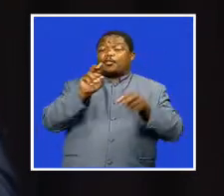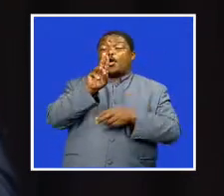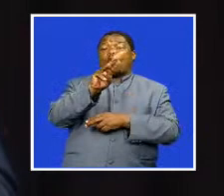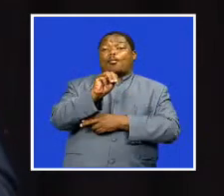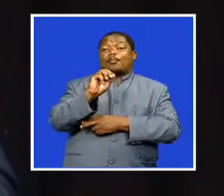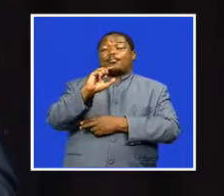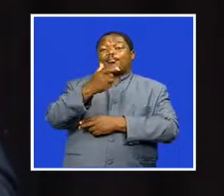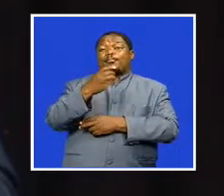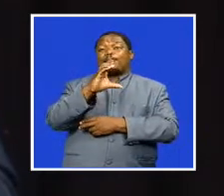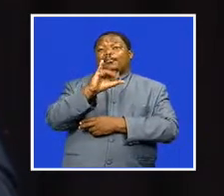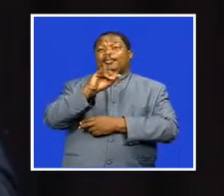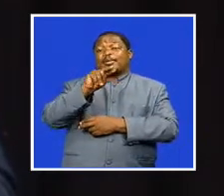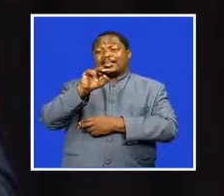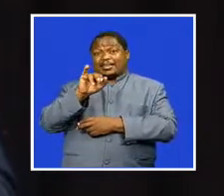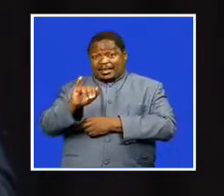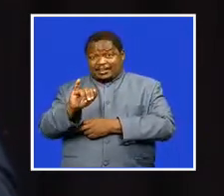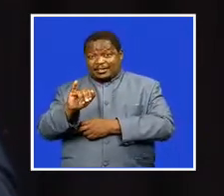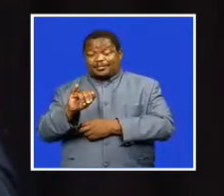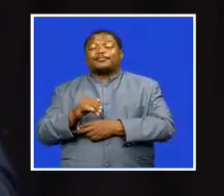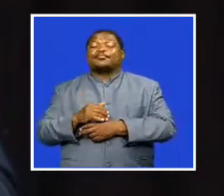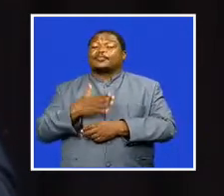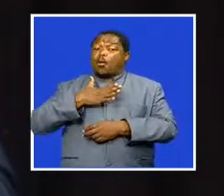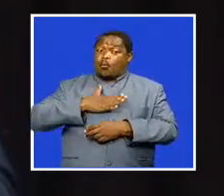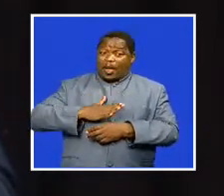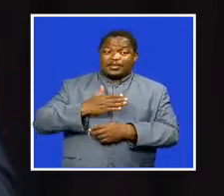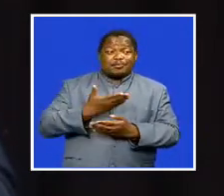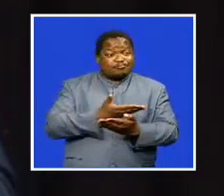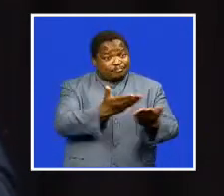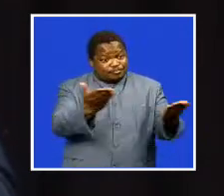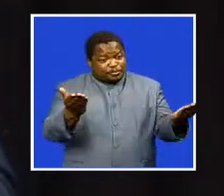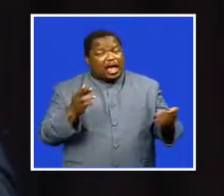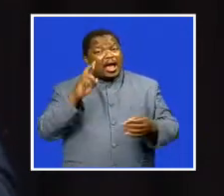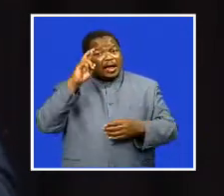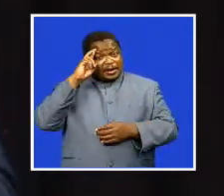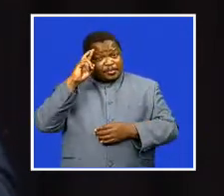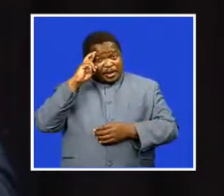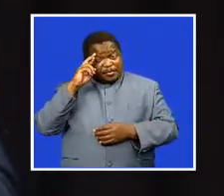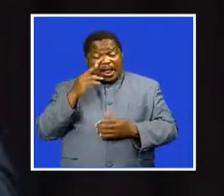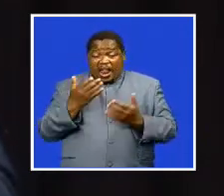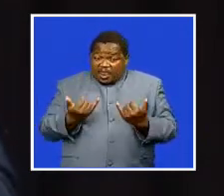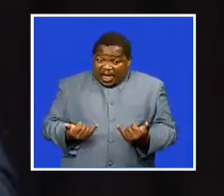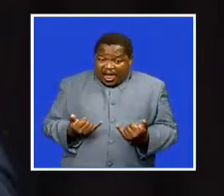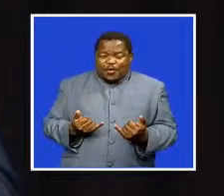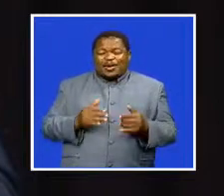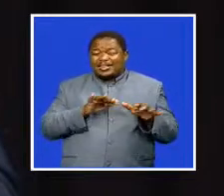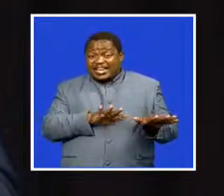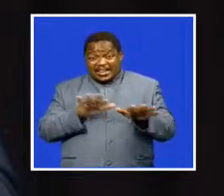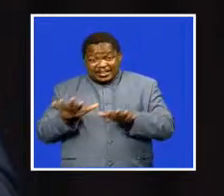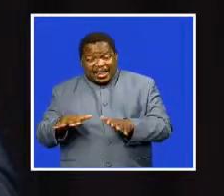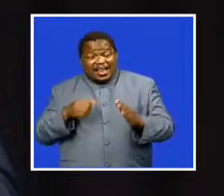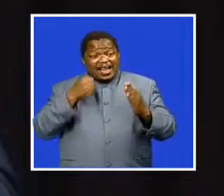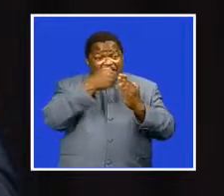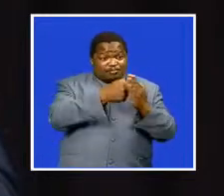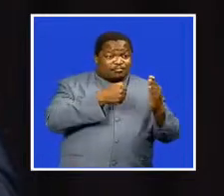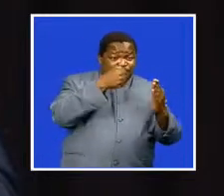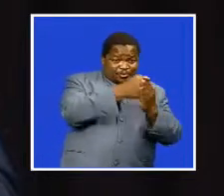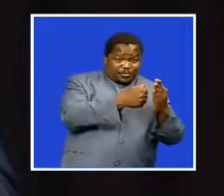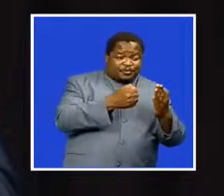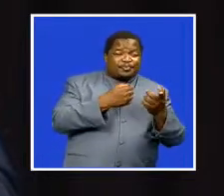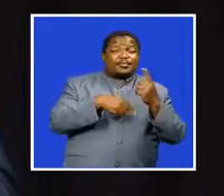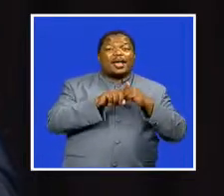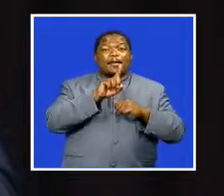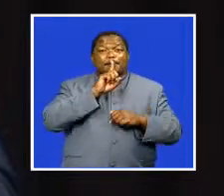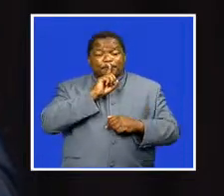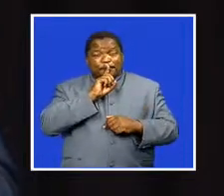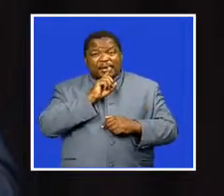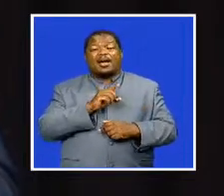this COVID-19 battle, there is light at the end of the tunnel, but we will only get closer to that